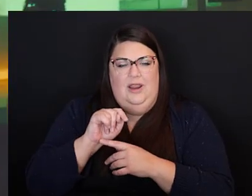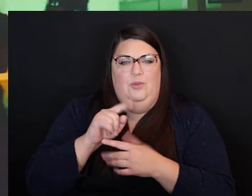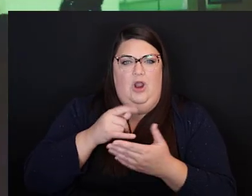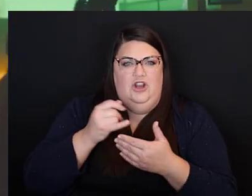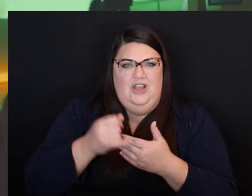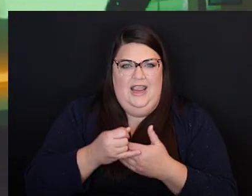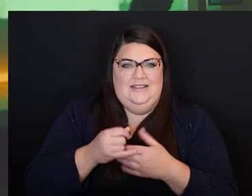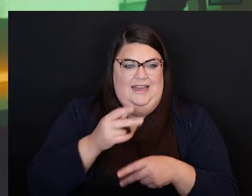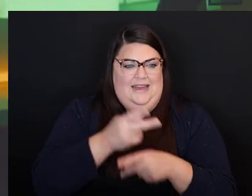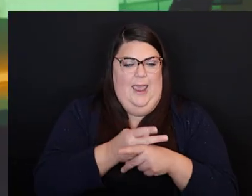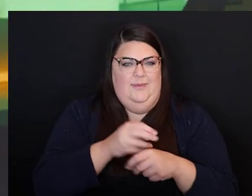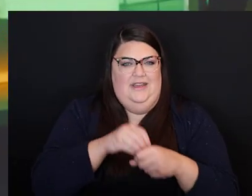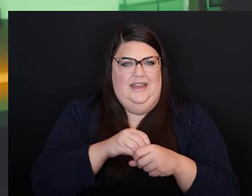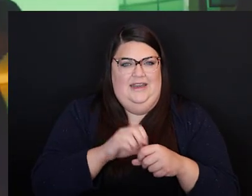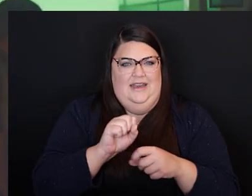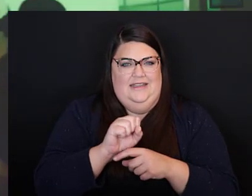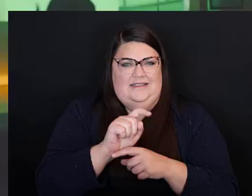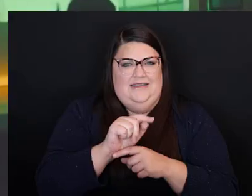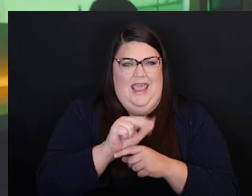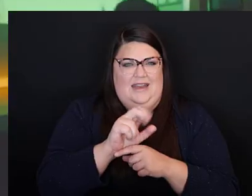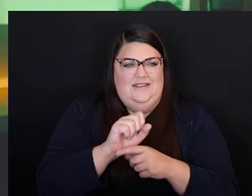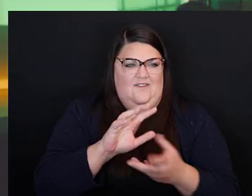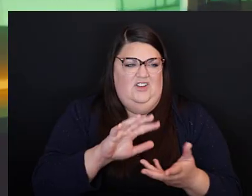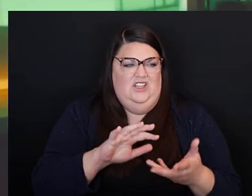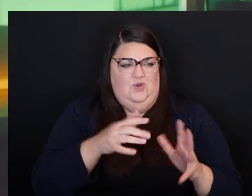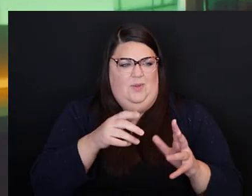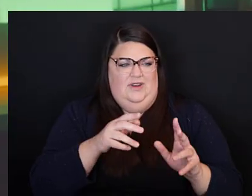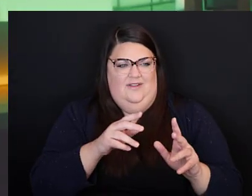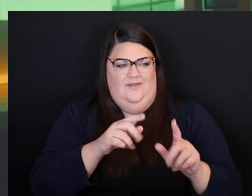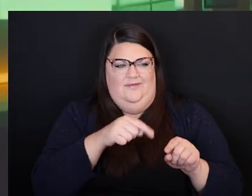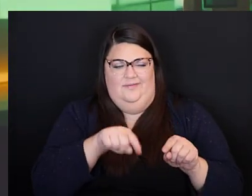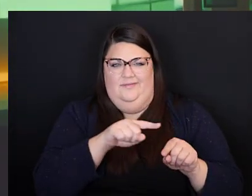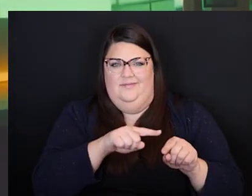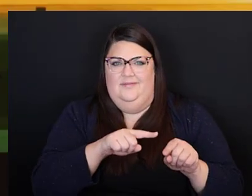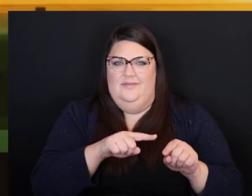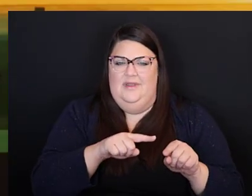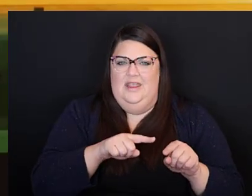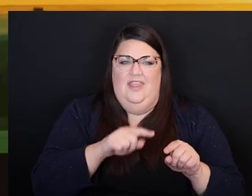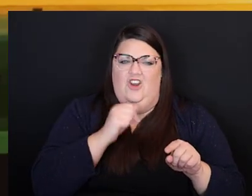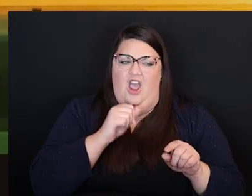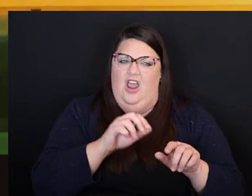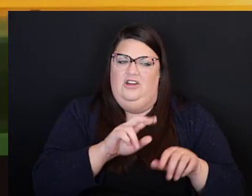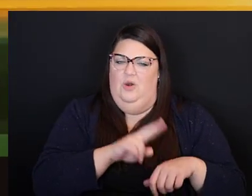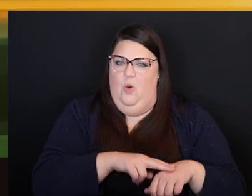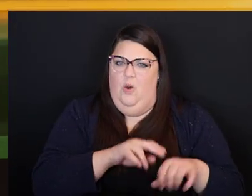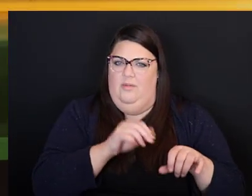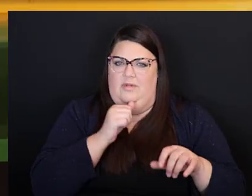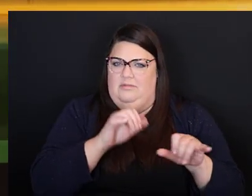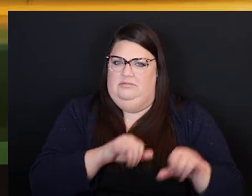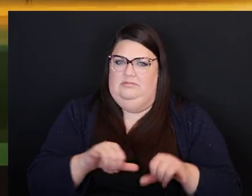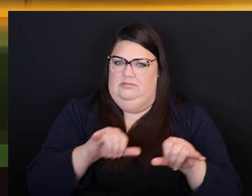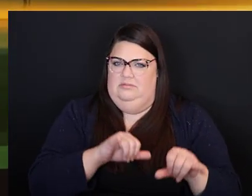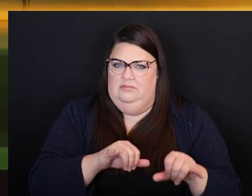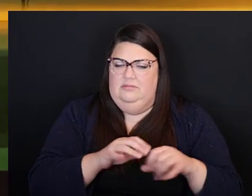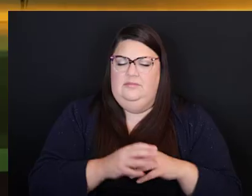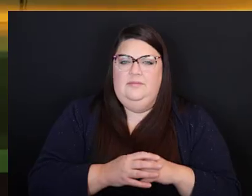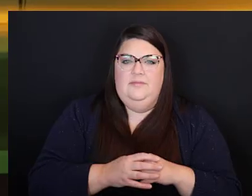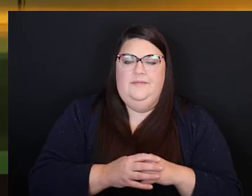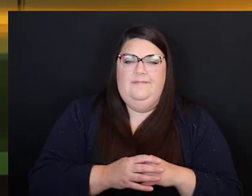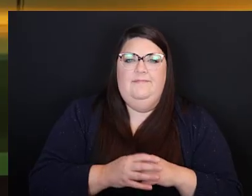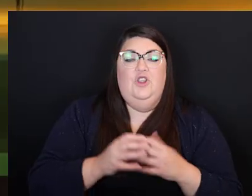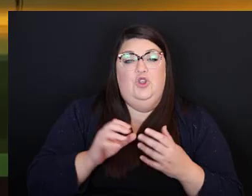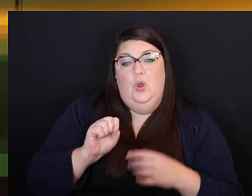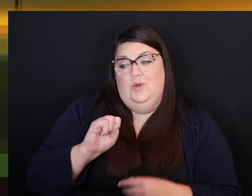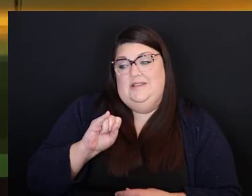also kept in a kind of status of a sort of disruptive presence within norms of language and embodiment.